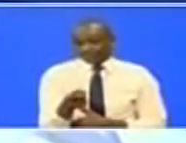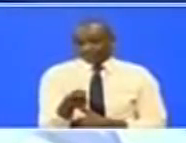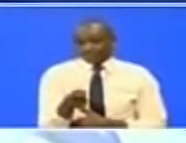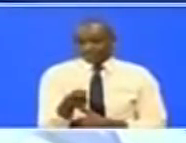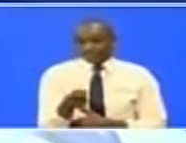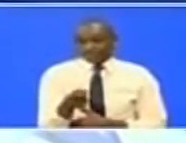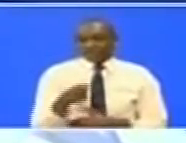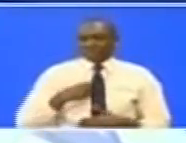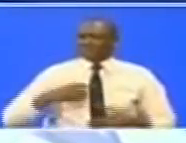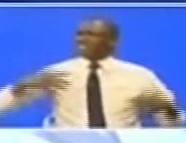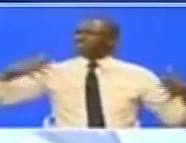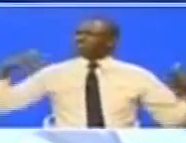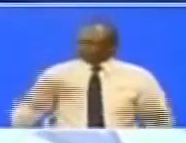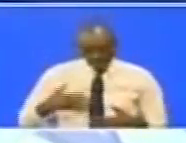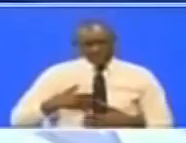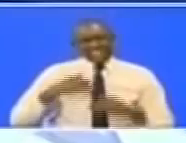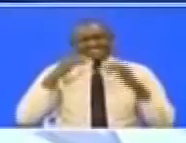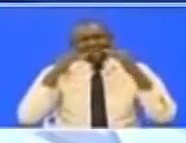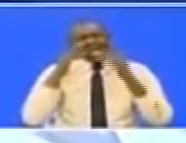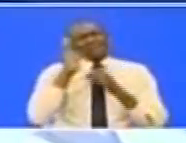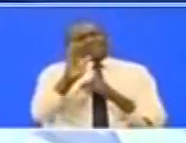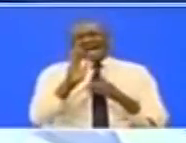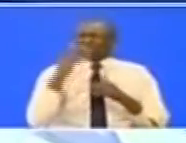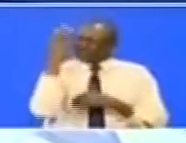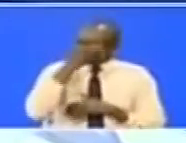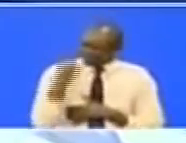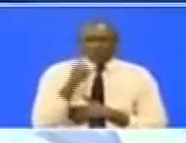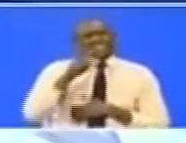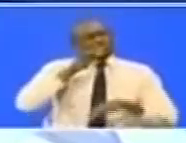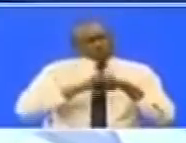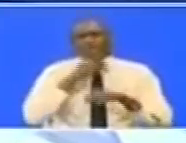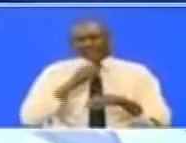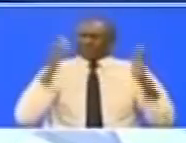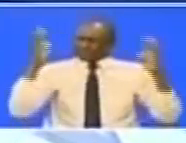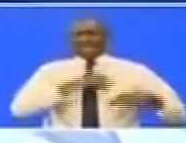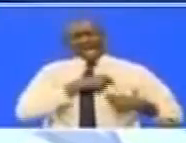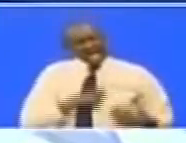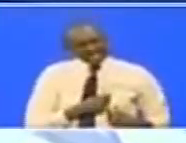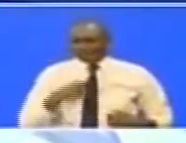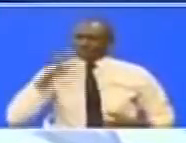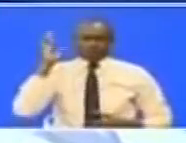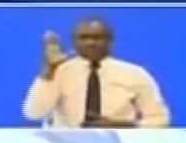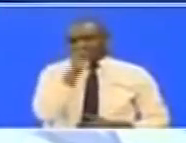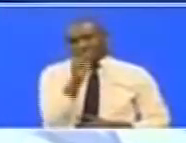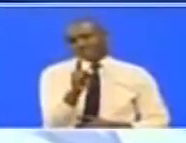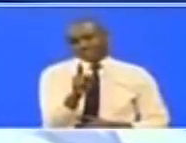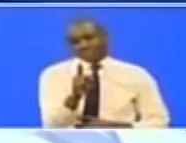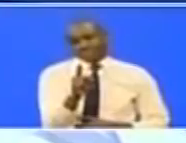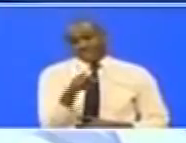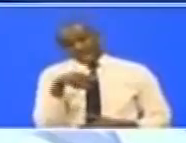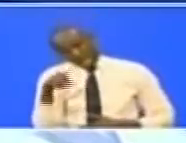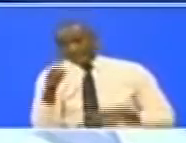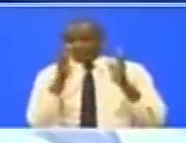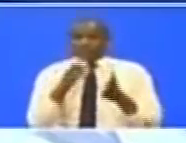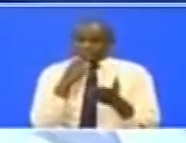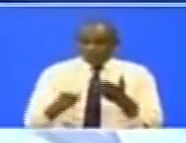Evelyn Ogutu says, I am still shocked. His smile was priceless. A great gentleman with a big heart. I will miss him. Yatich Zef also